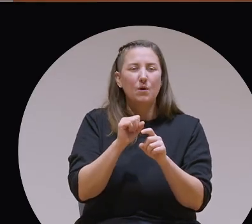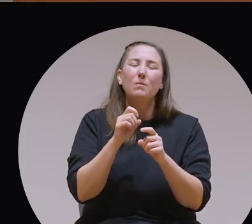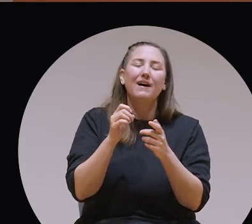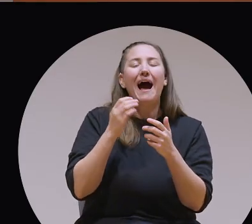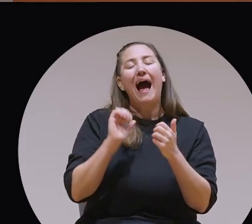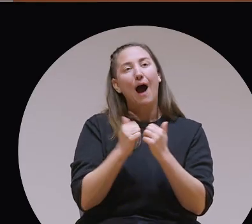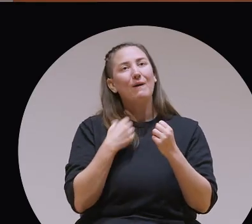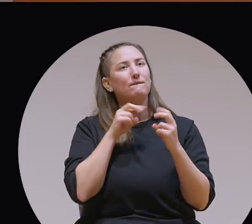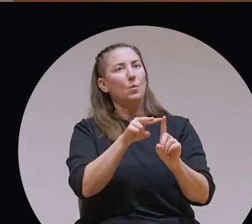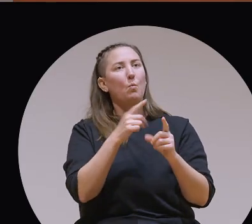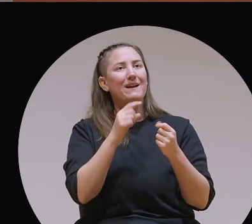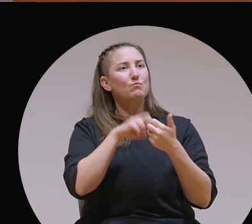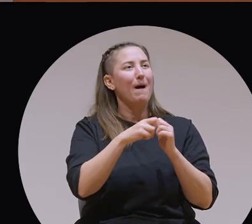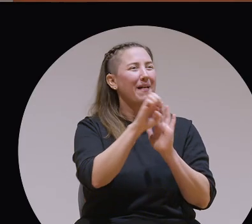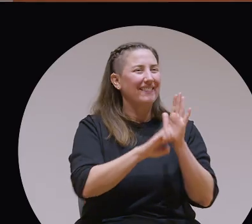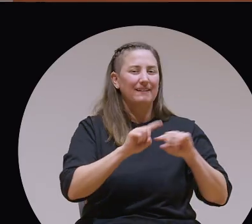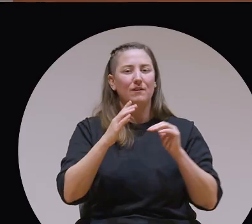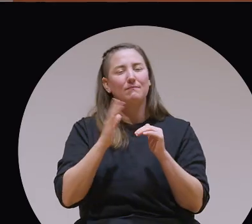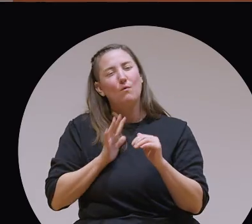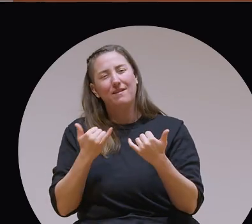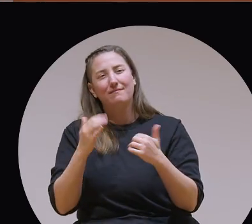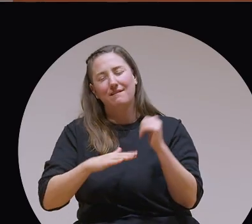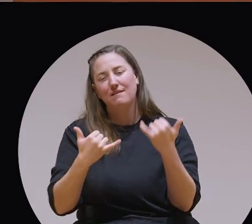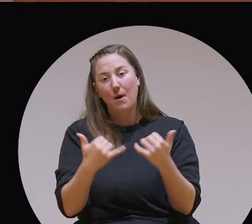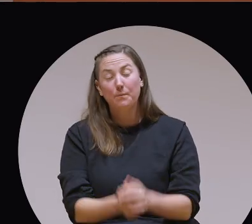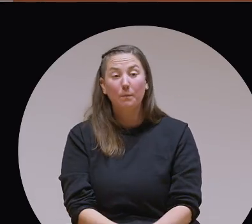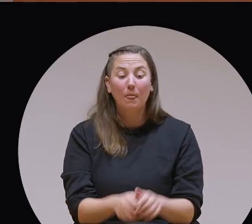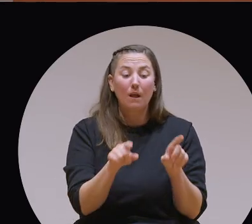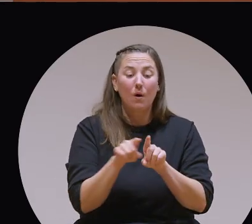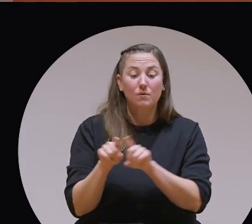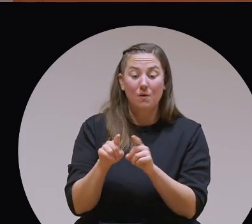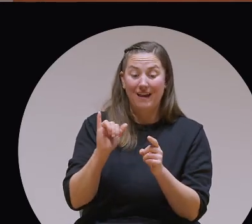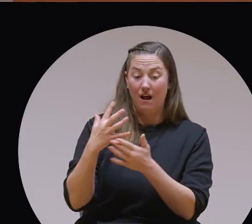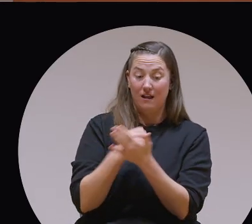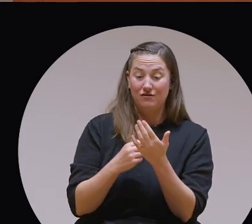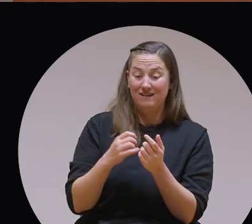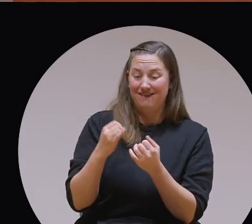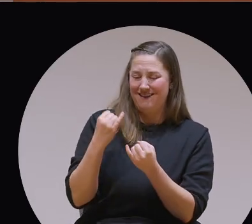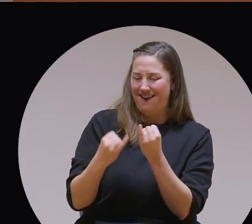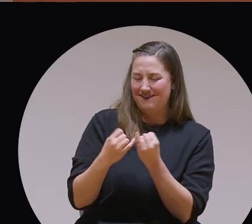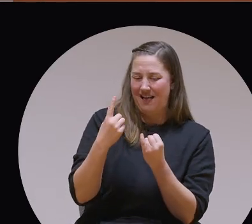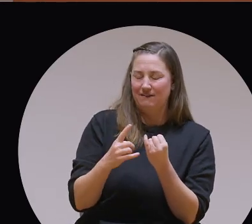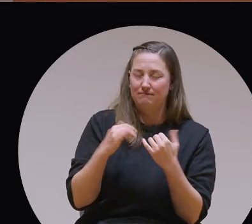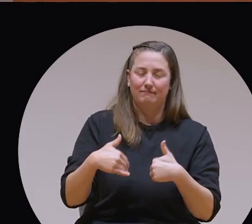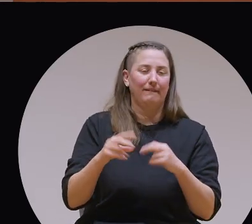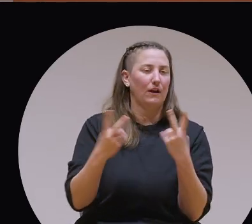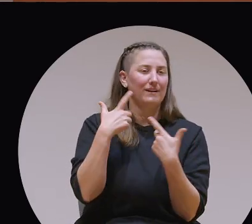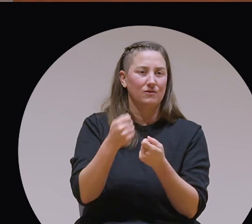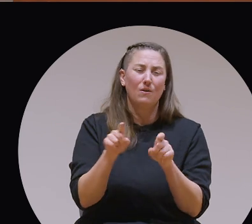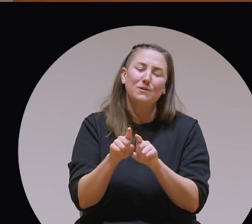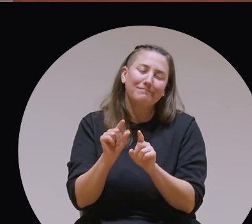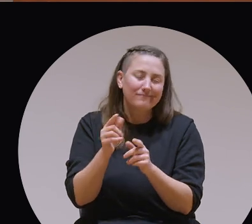problematic. And again, going through antiquities and the way they entered the collection, the last category, which I think is interesting and